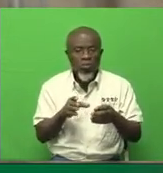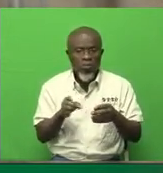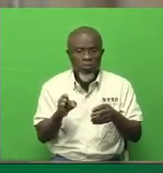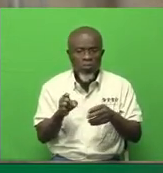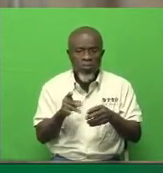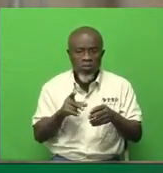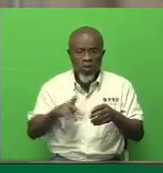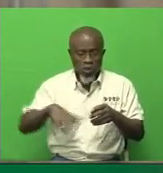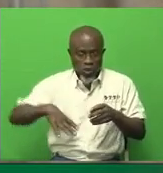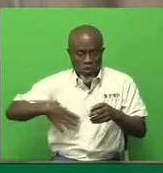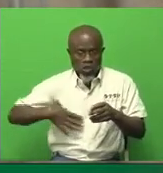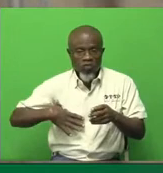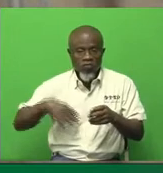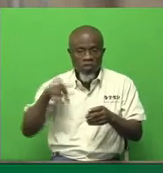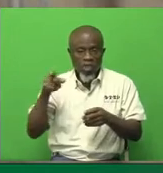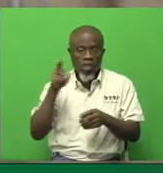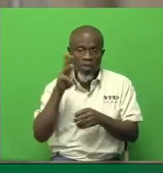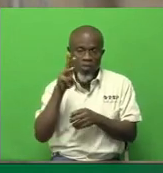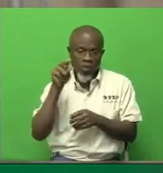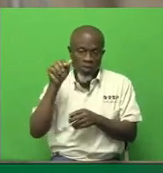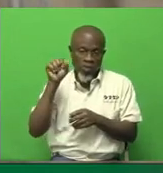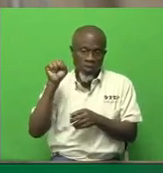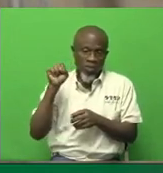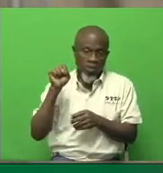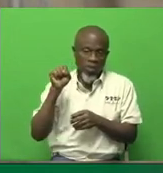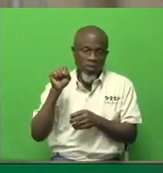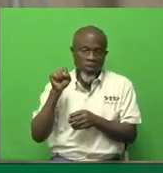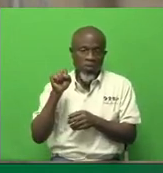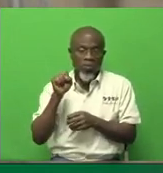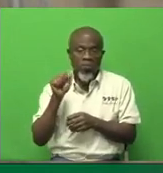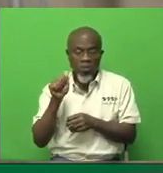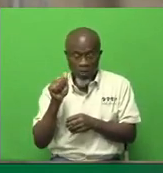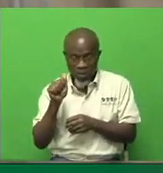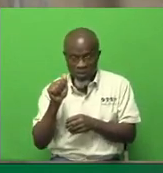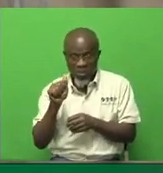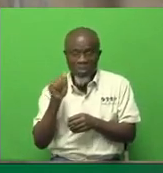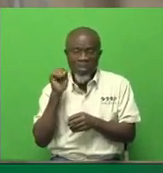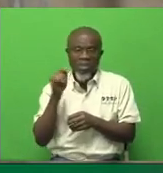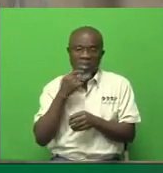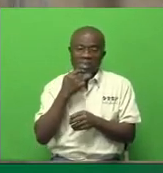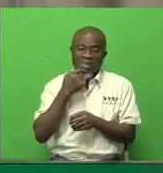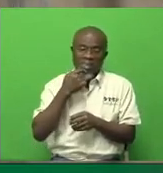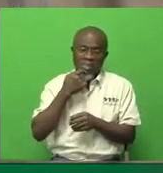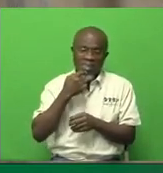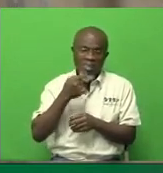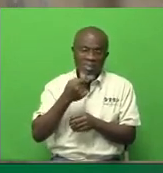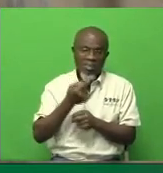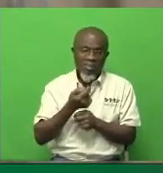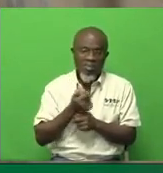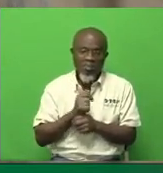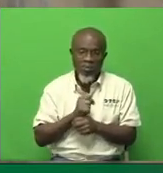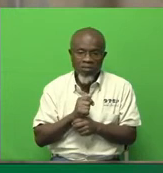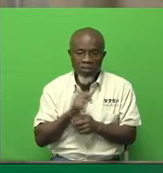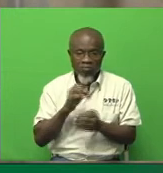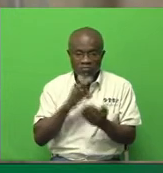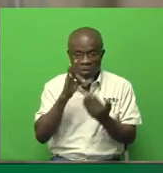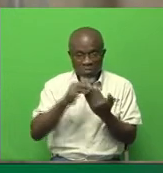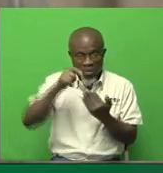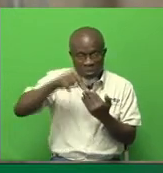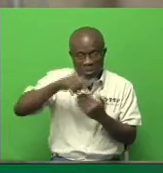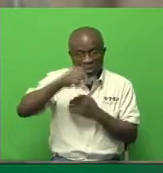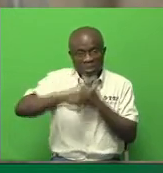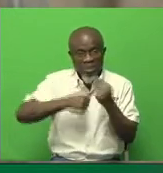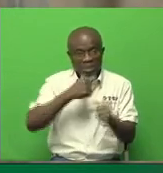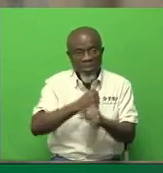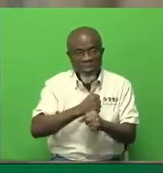at 16 1 6 16 in February of this year told a joint Select Committee of this Parliament